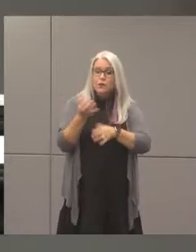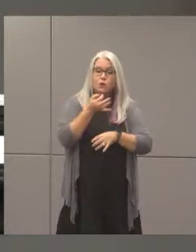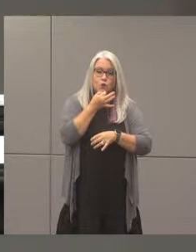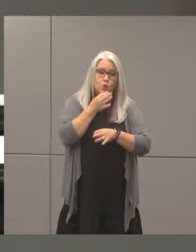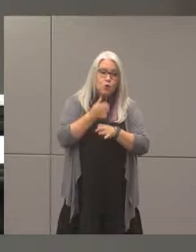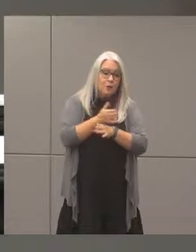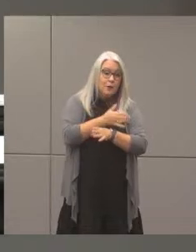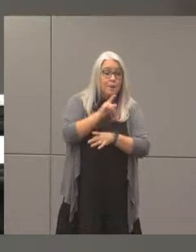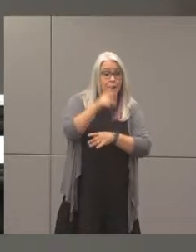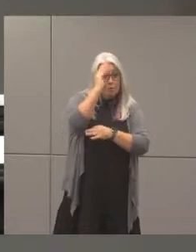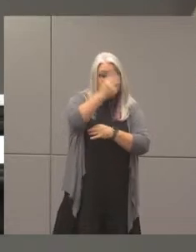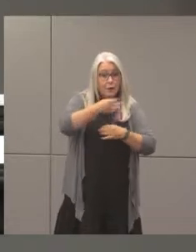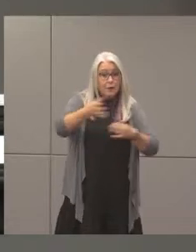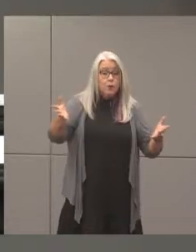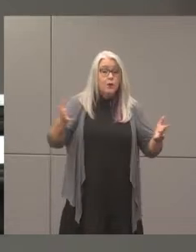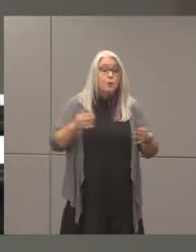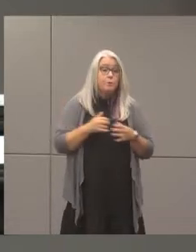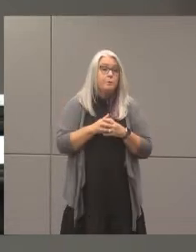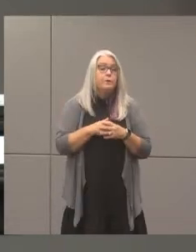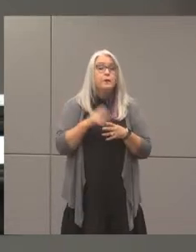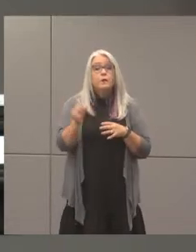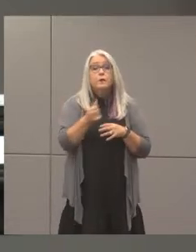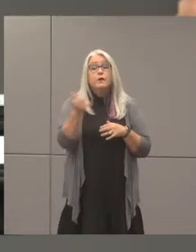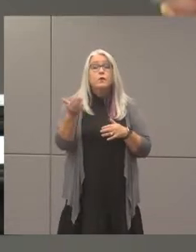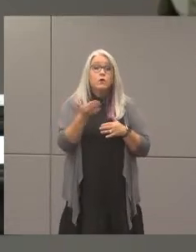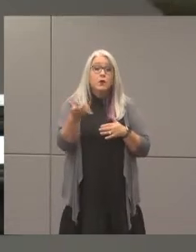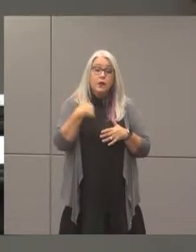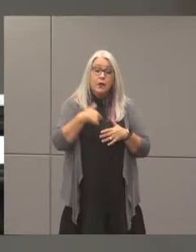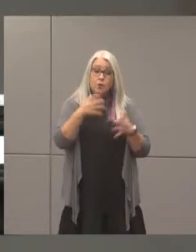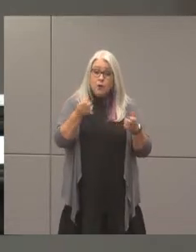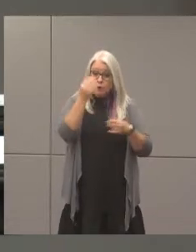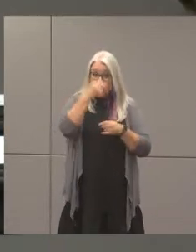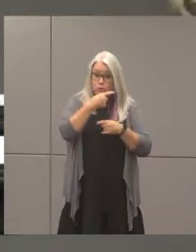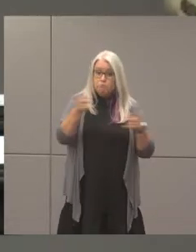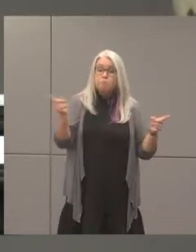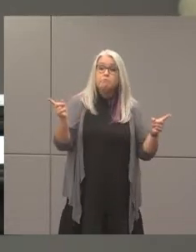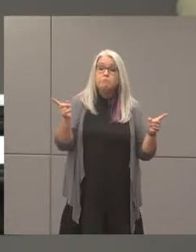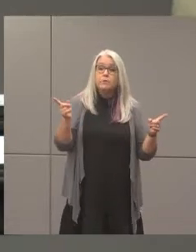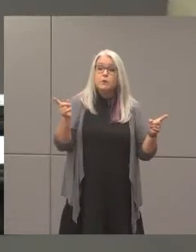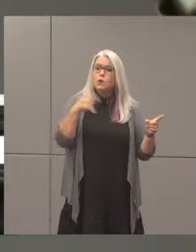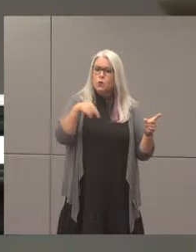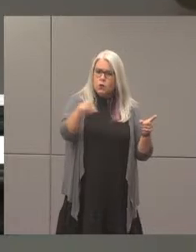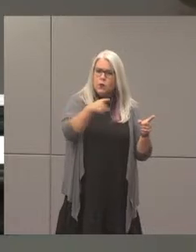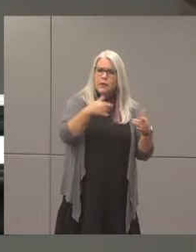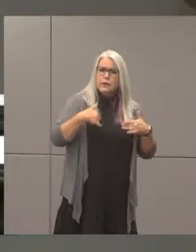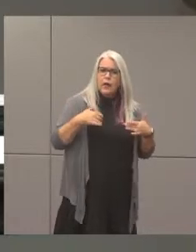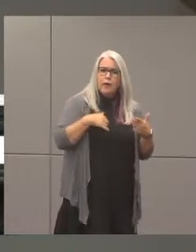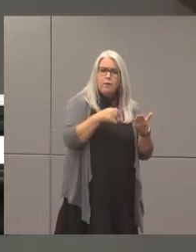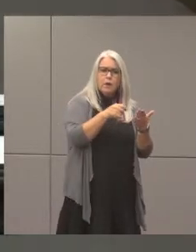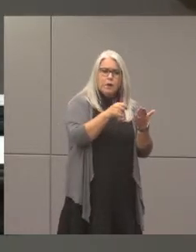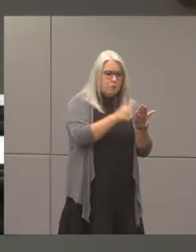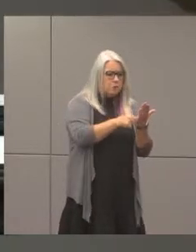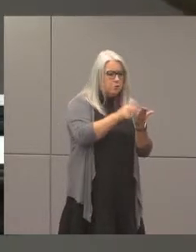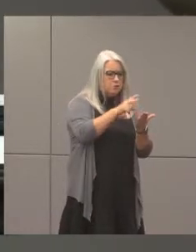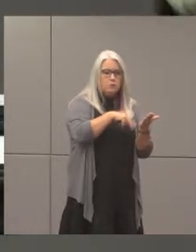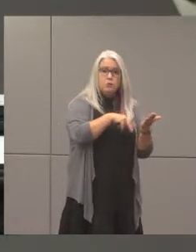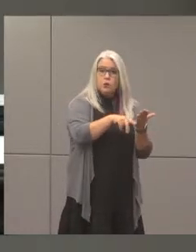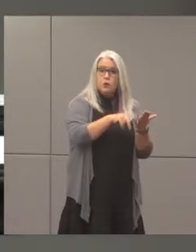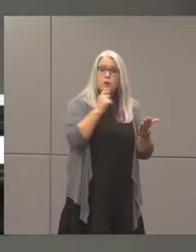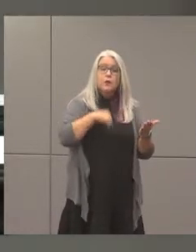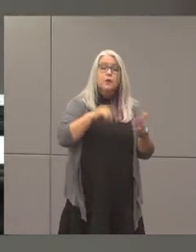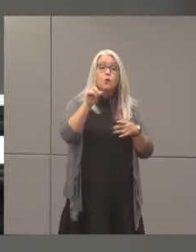And then we'll let everybody know. The other thing that I would like to bring up, which you guys have the flyer for it, is the